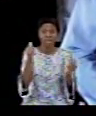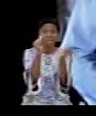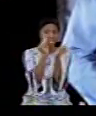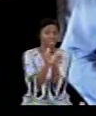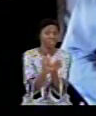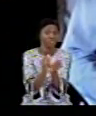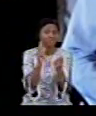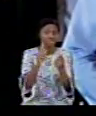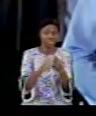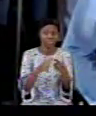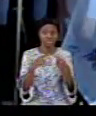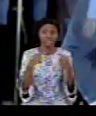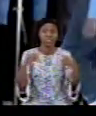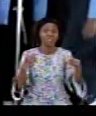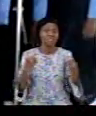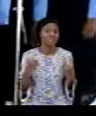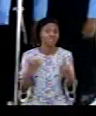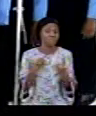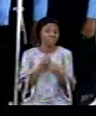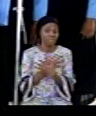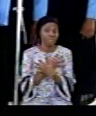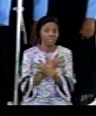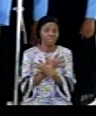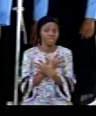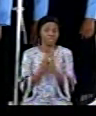Slave To Fear